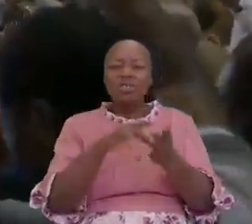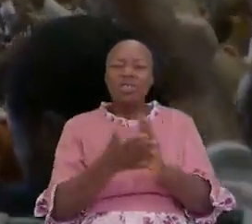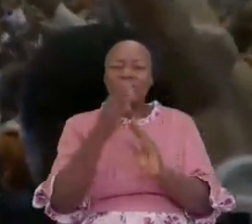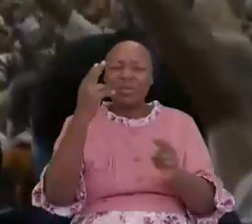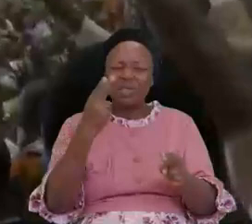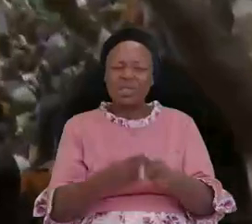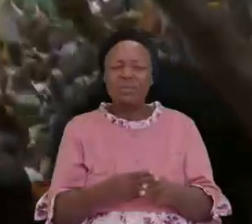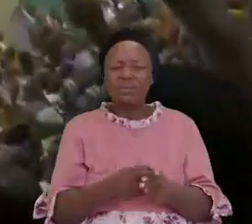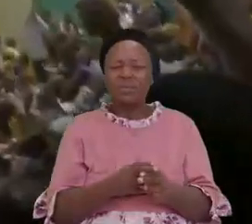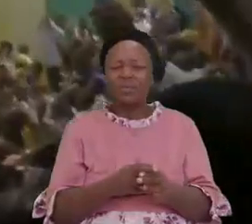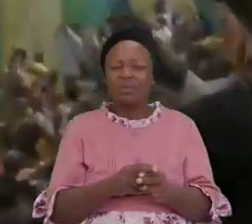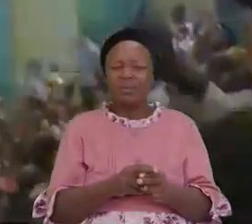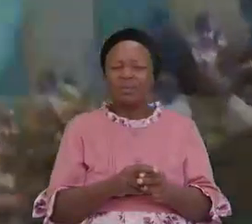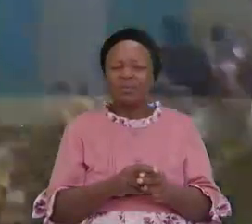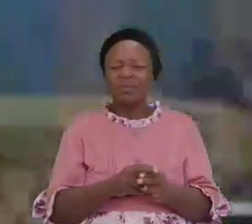name.